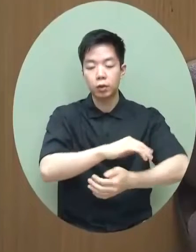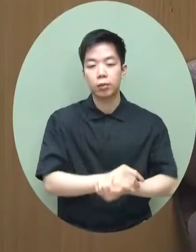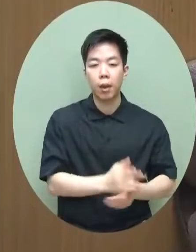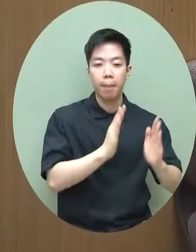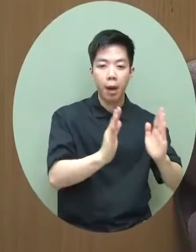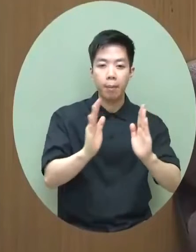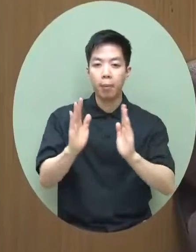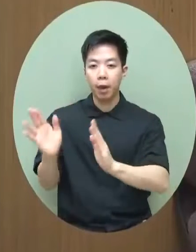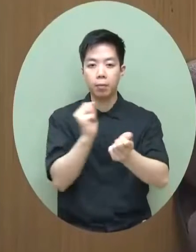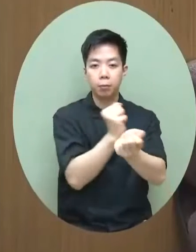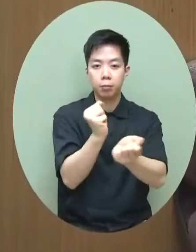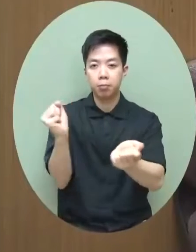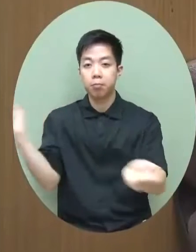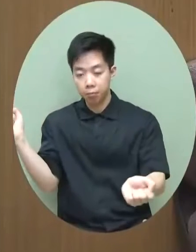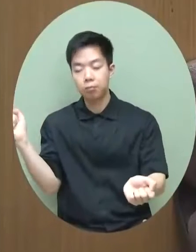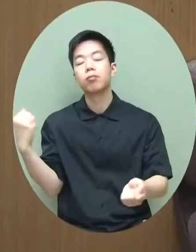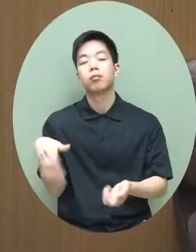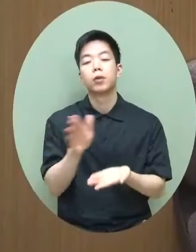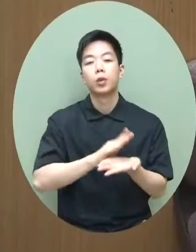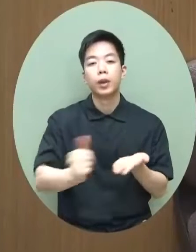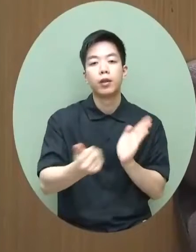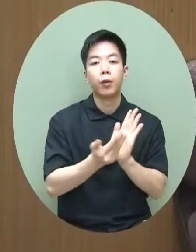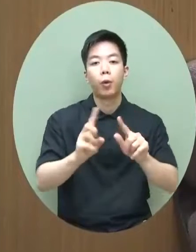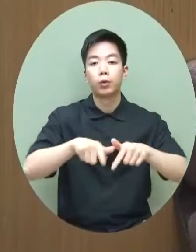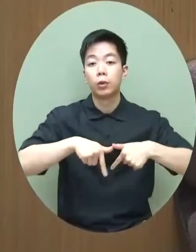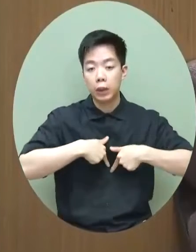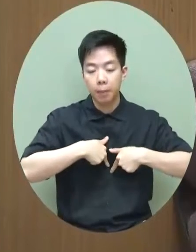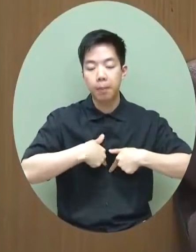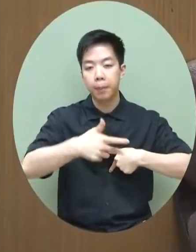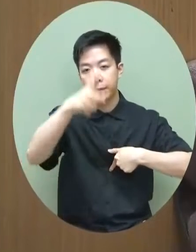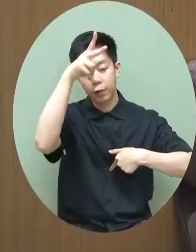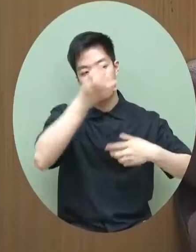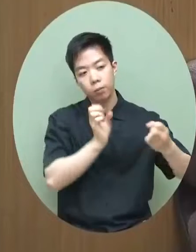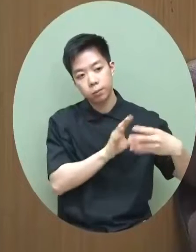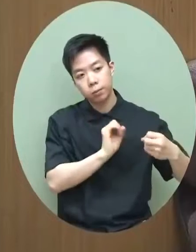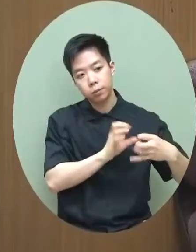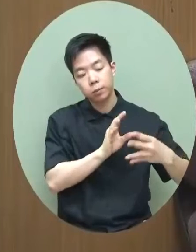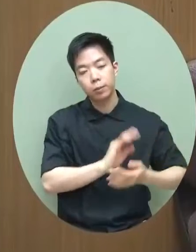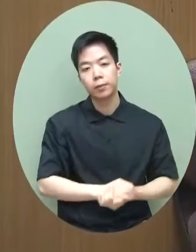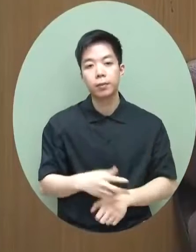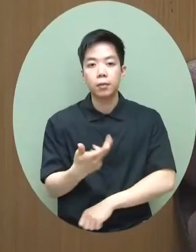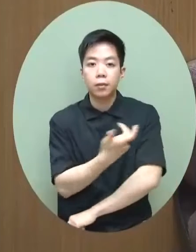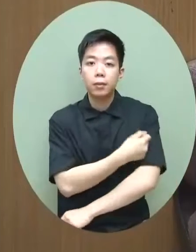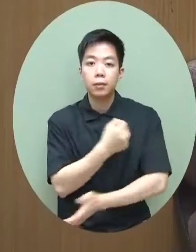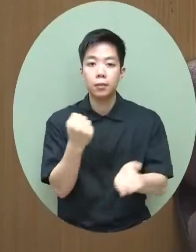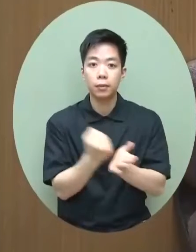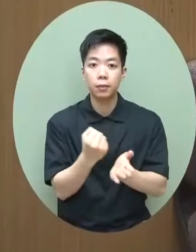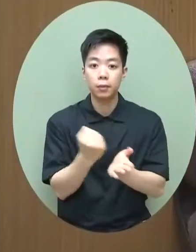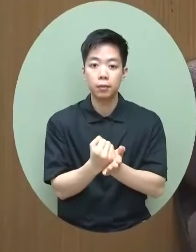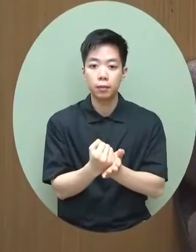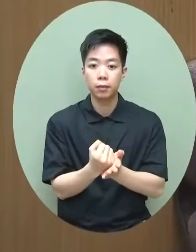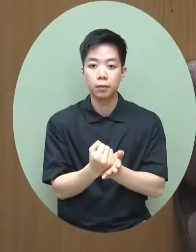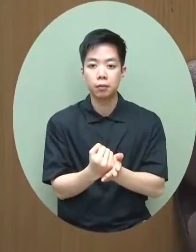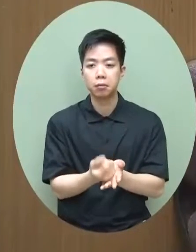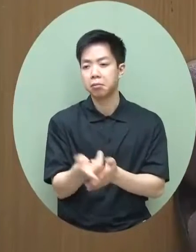easing of social distancing measures. Has CHB discussed with the government in relation to the vaccine pass? Would the vaccine pass be